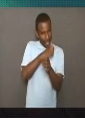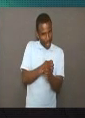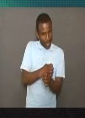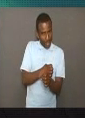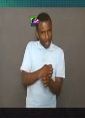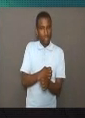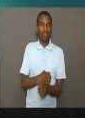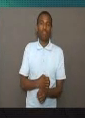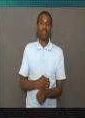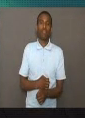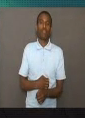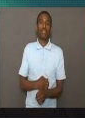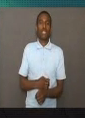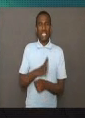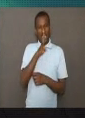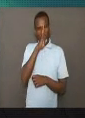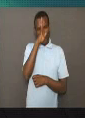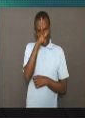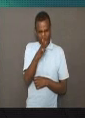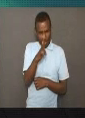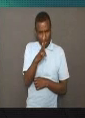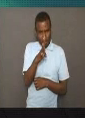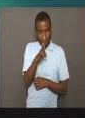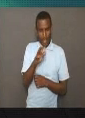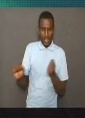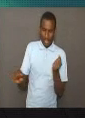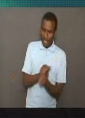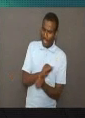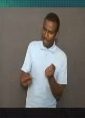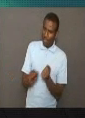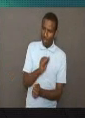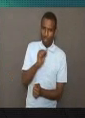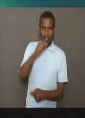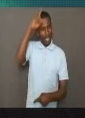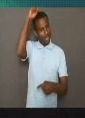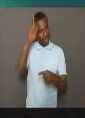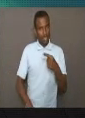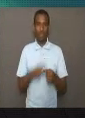may neither be created nor destroyed.